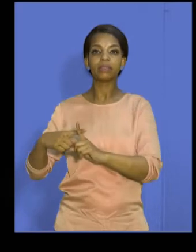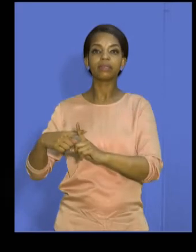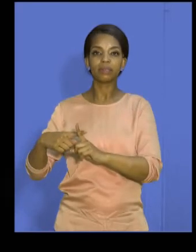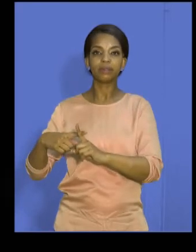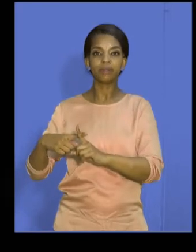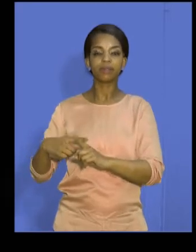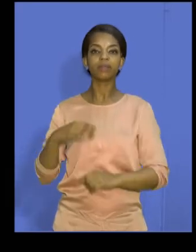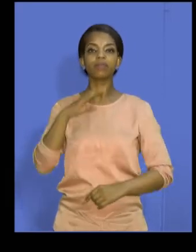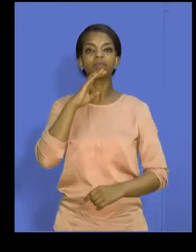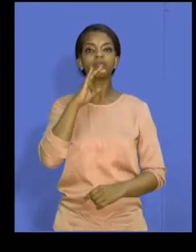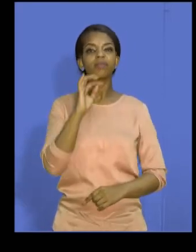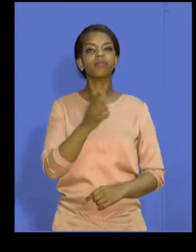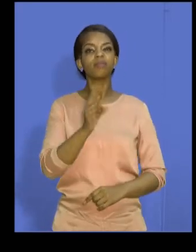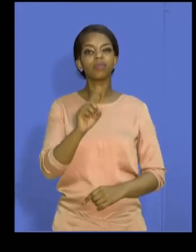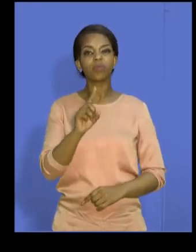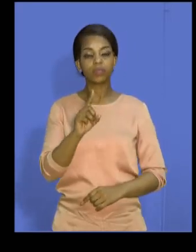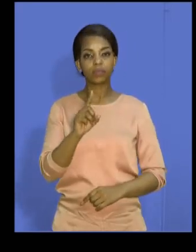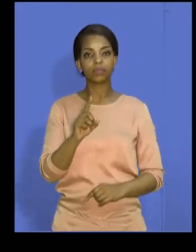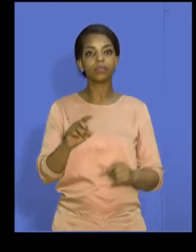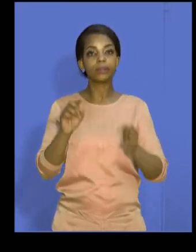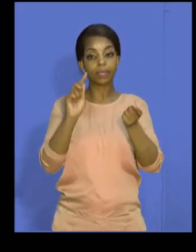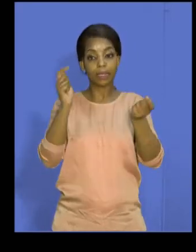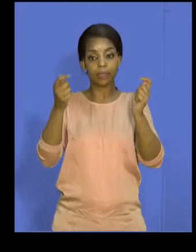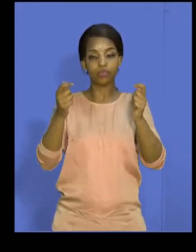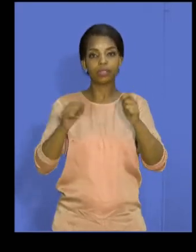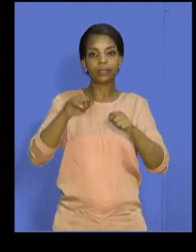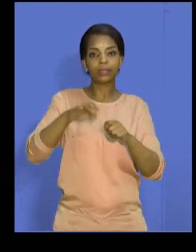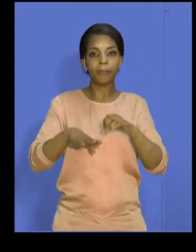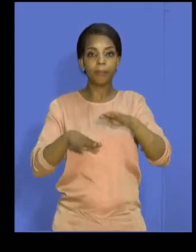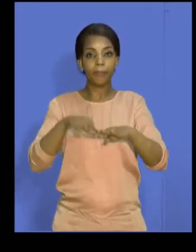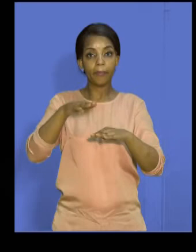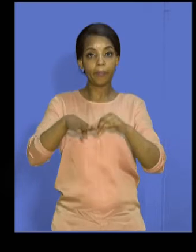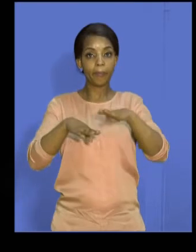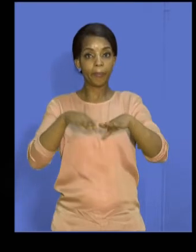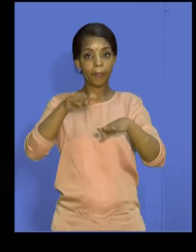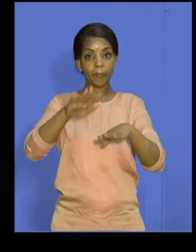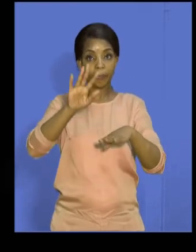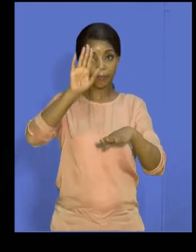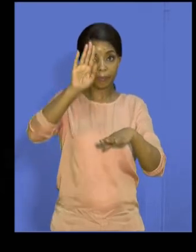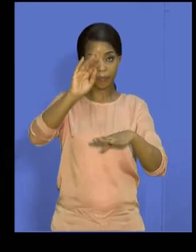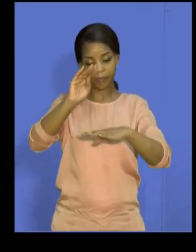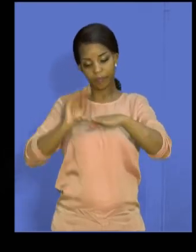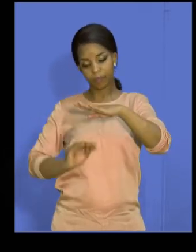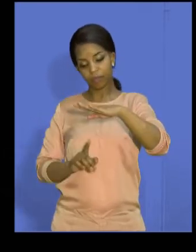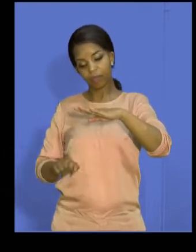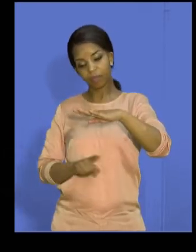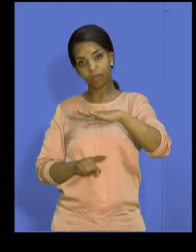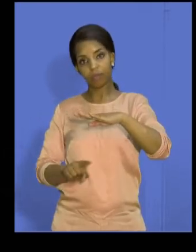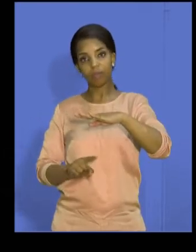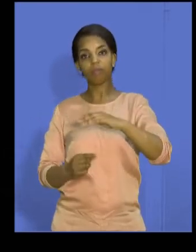our change in steps, and then this we will divide it by our change